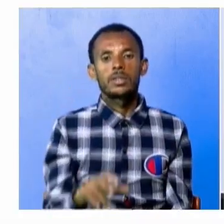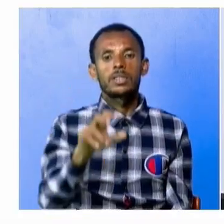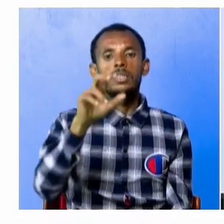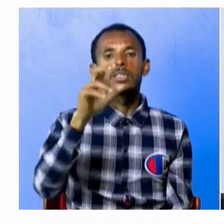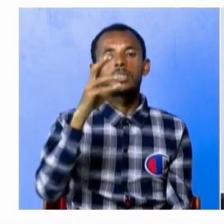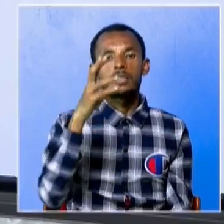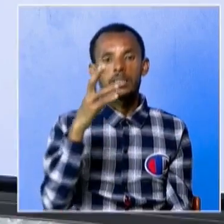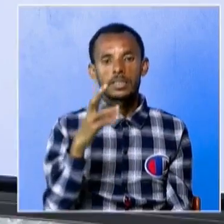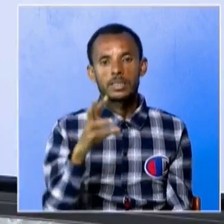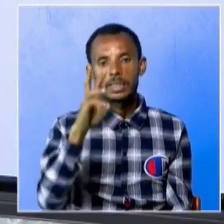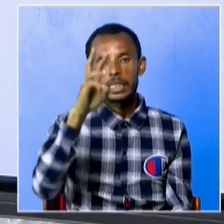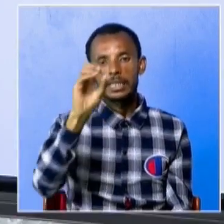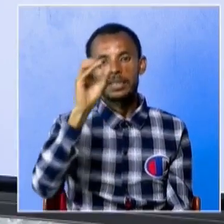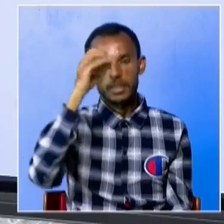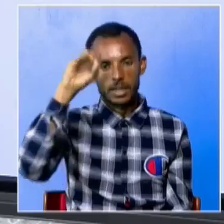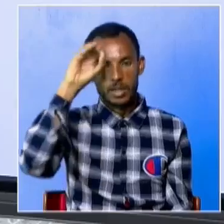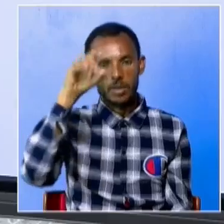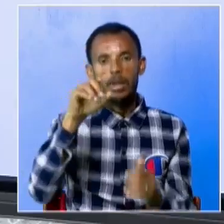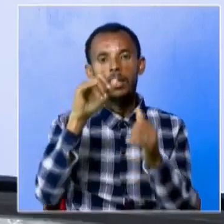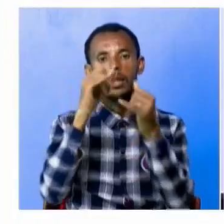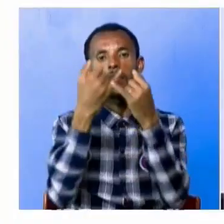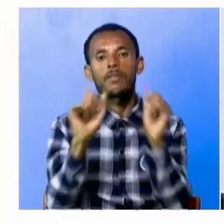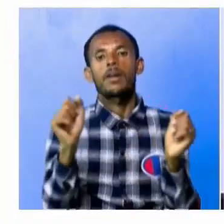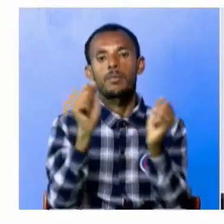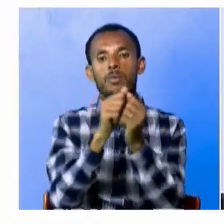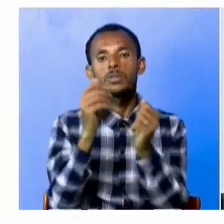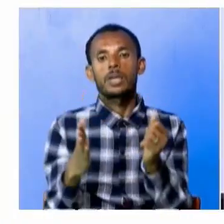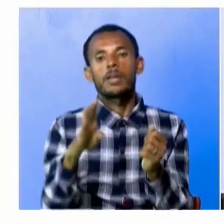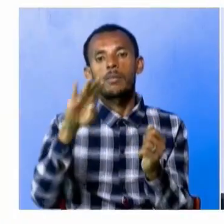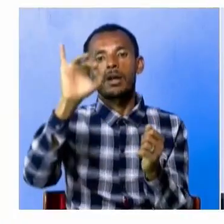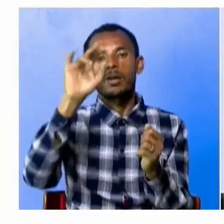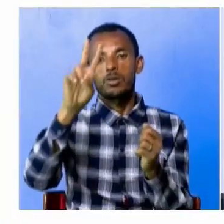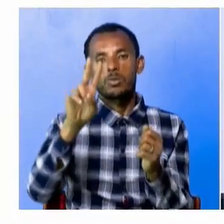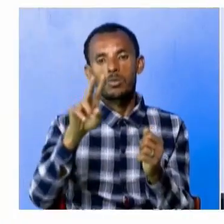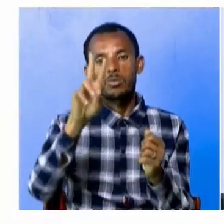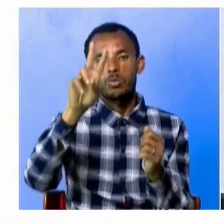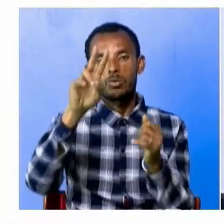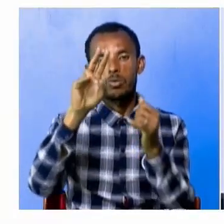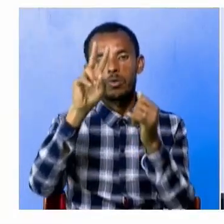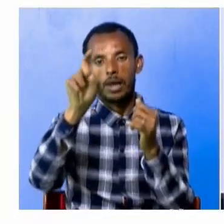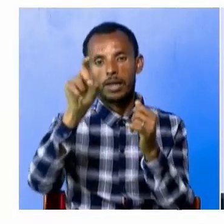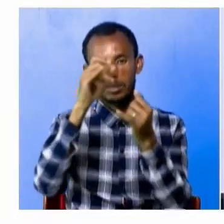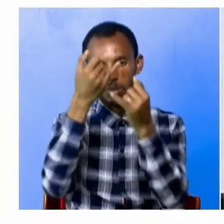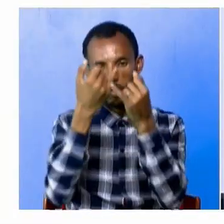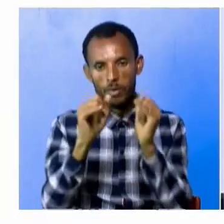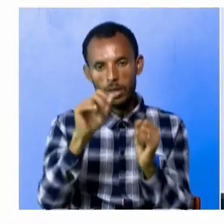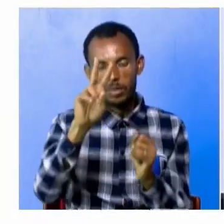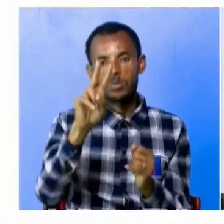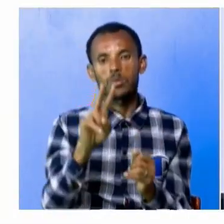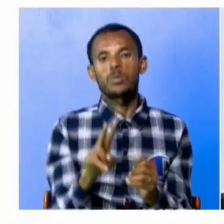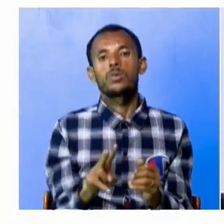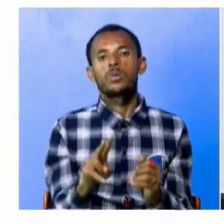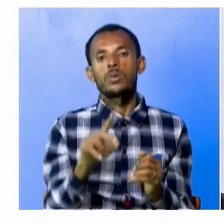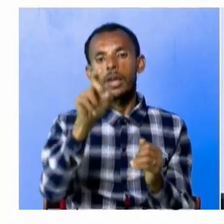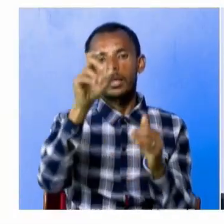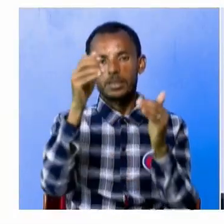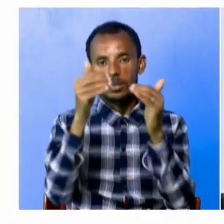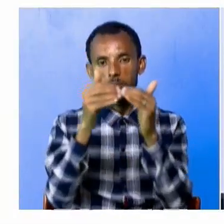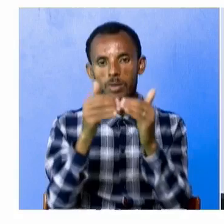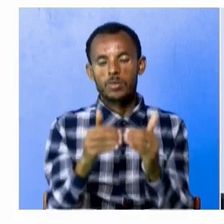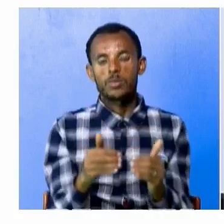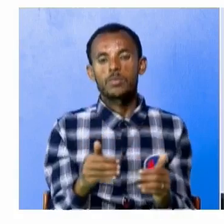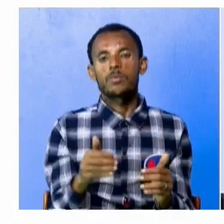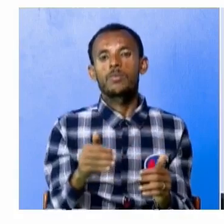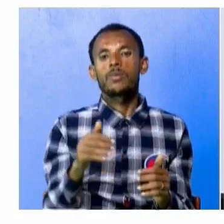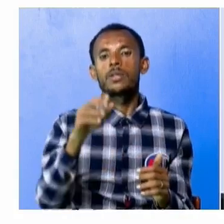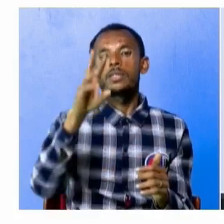60 degree. Now you can divide both sides by 2, then obtain the value of x. So x becomes